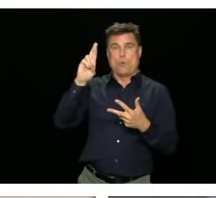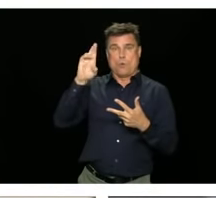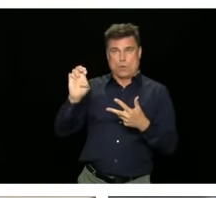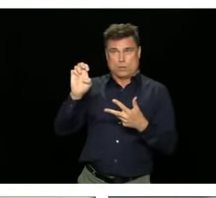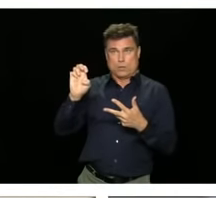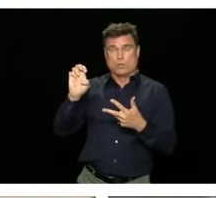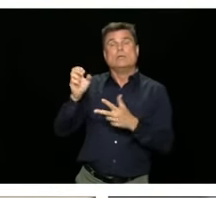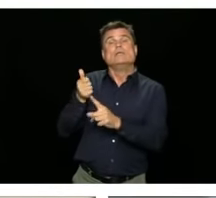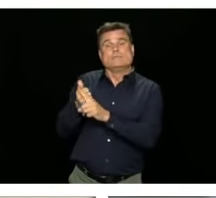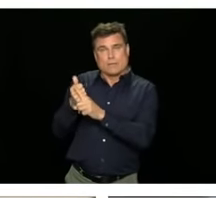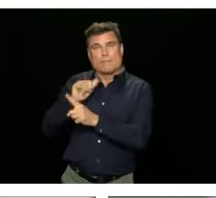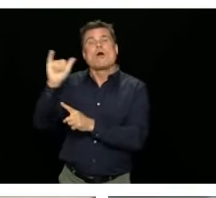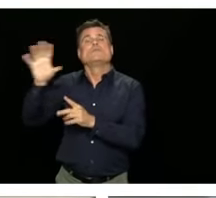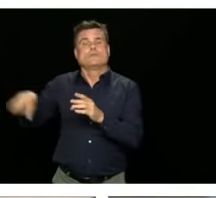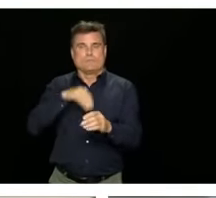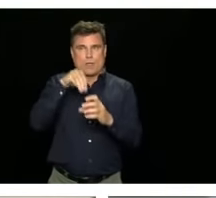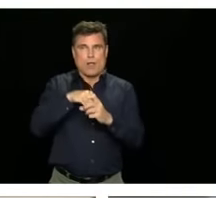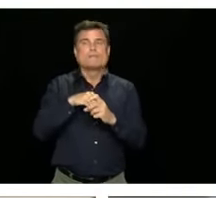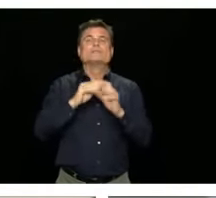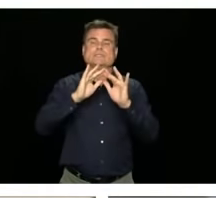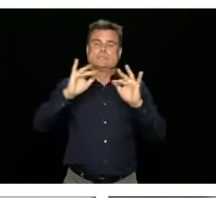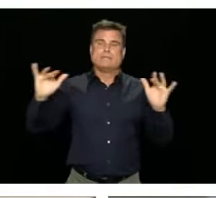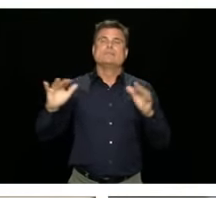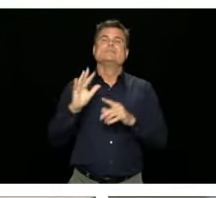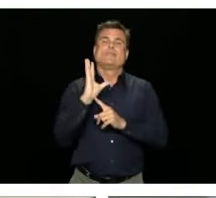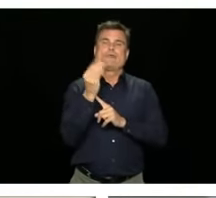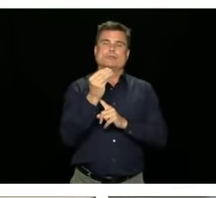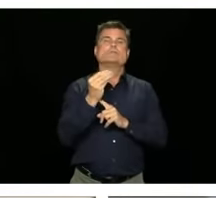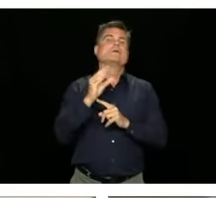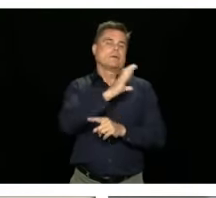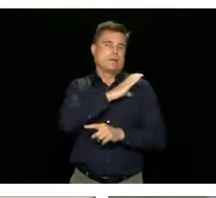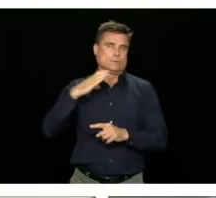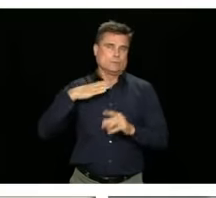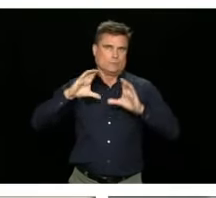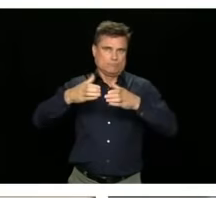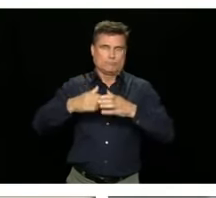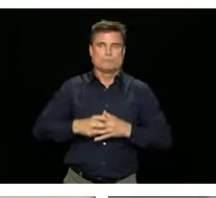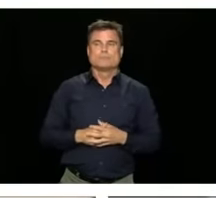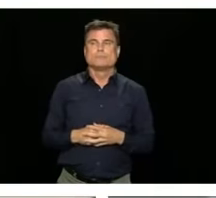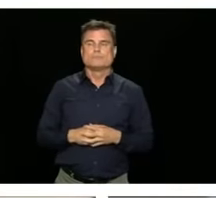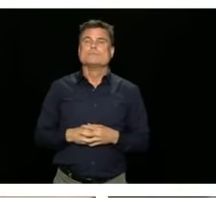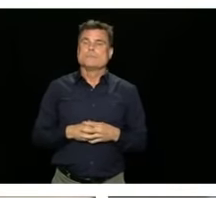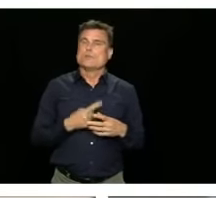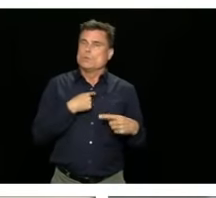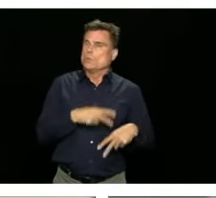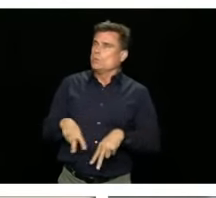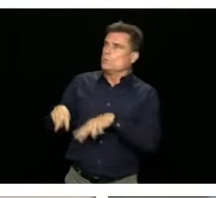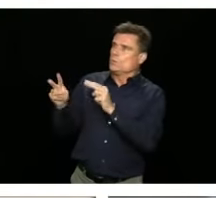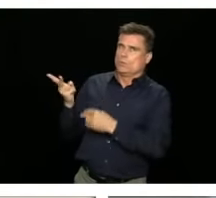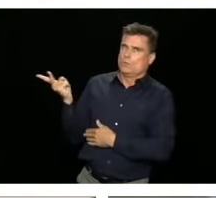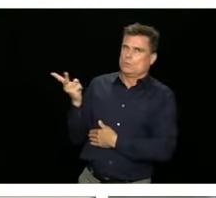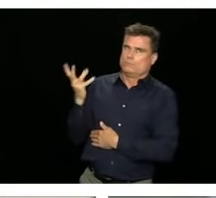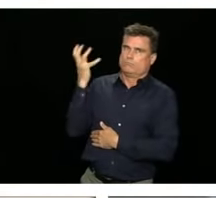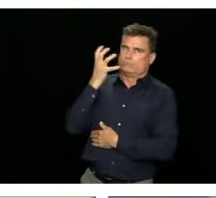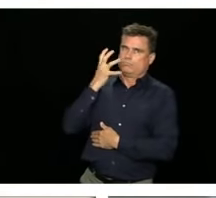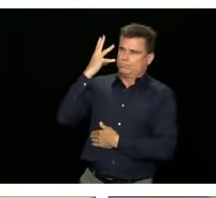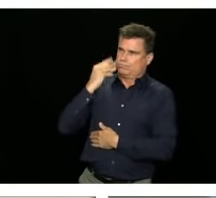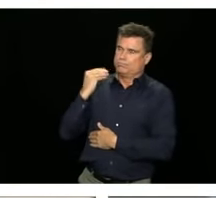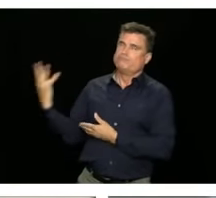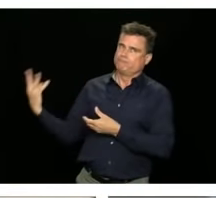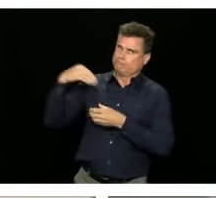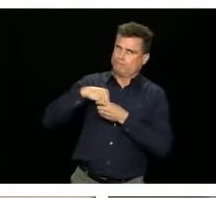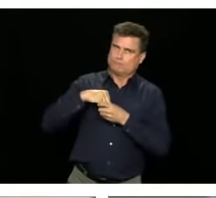we look to be a great advocate for the multicultural community. Welcome, Dr. Ismael. Thank you. Thanks for